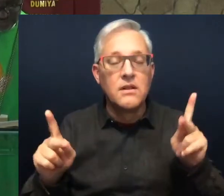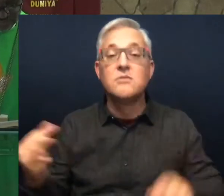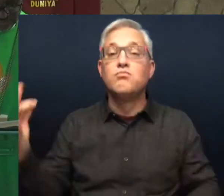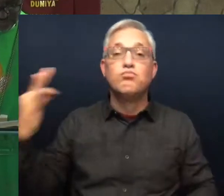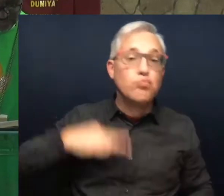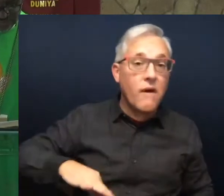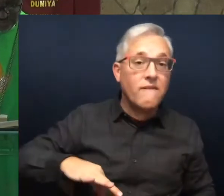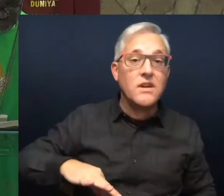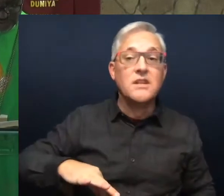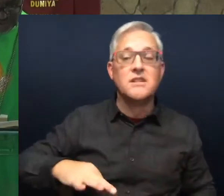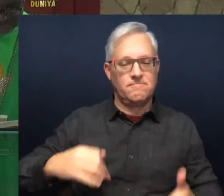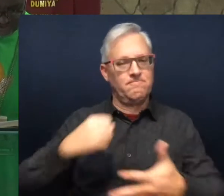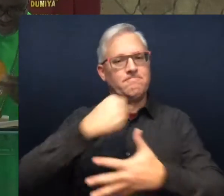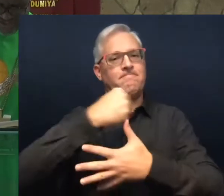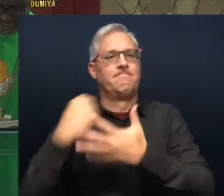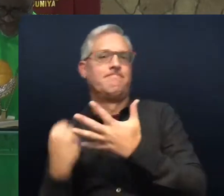law.